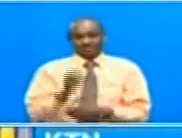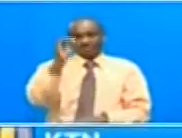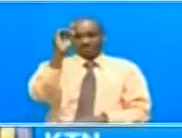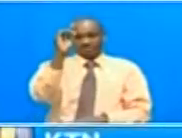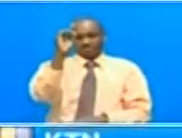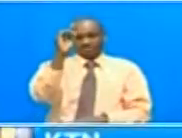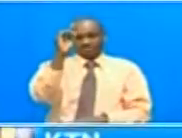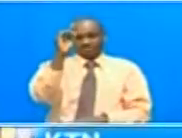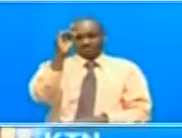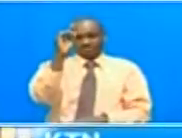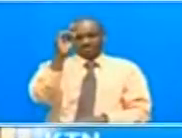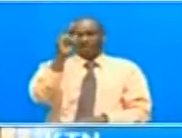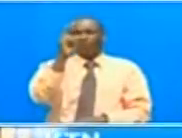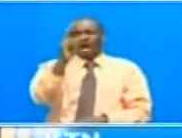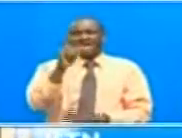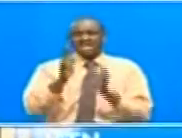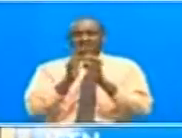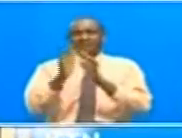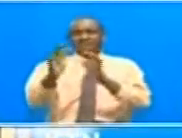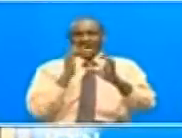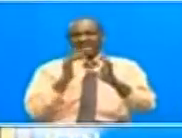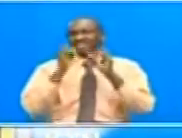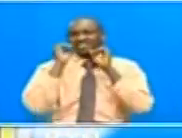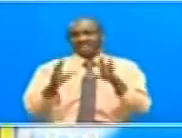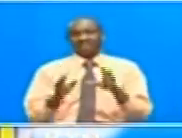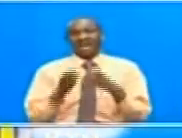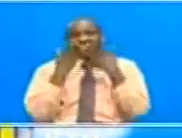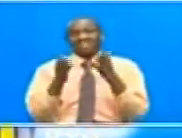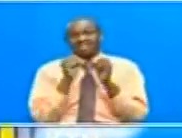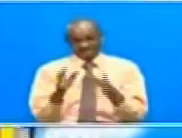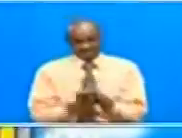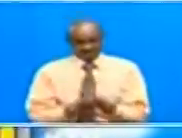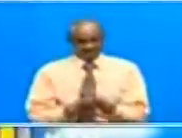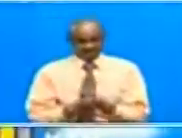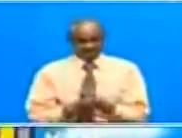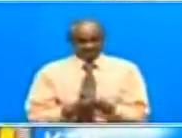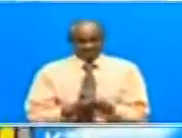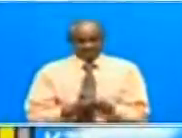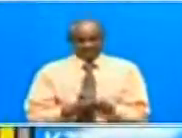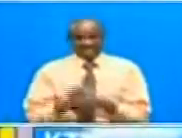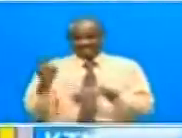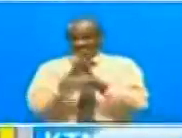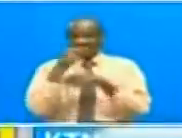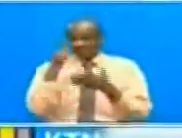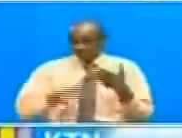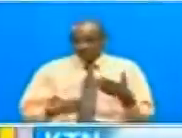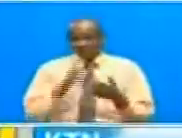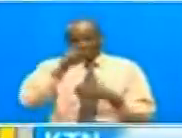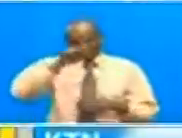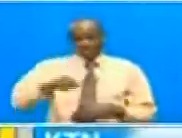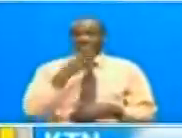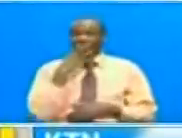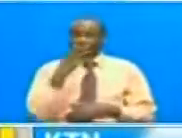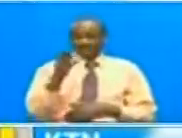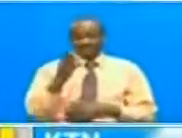Zero. Not one response to email did we get. The survey polled over